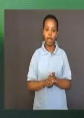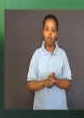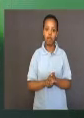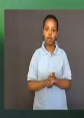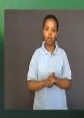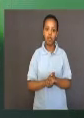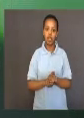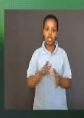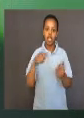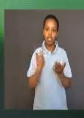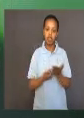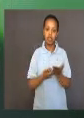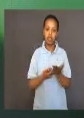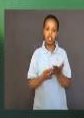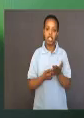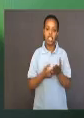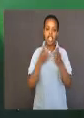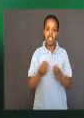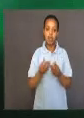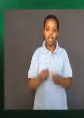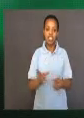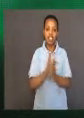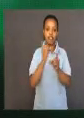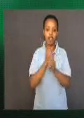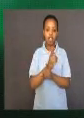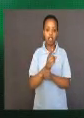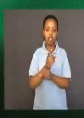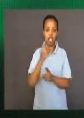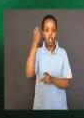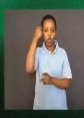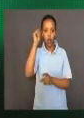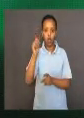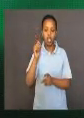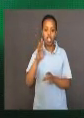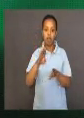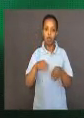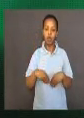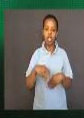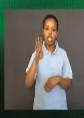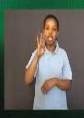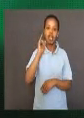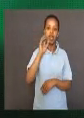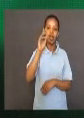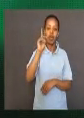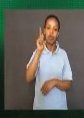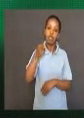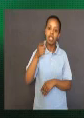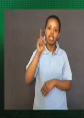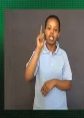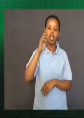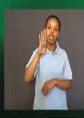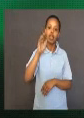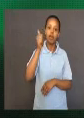The theory of progressive creationism accepts the Big Bang theory as how the